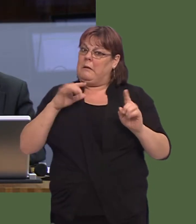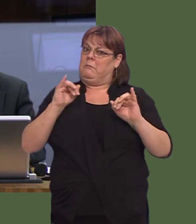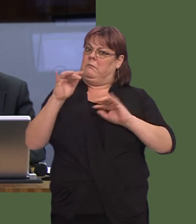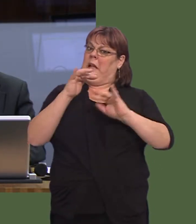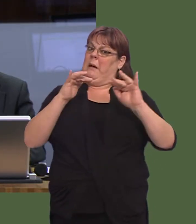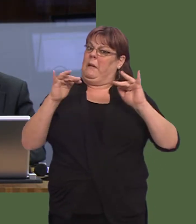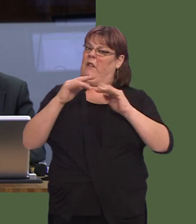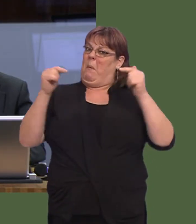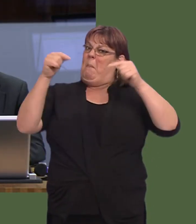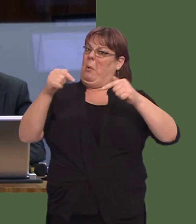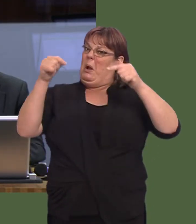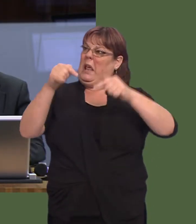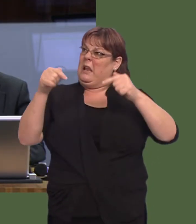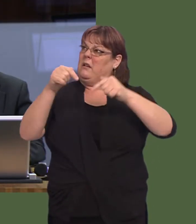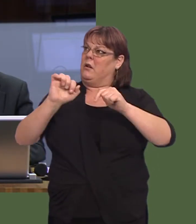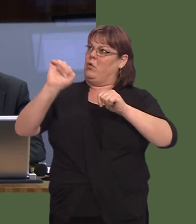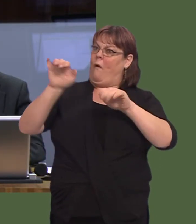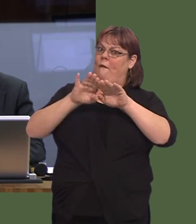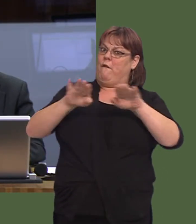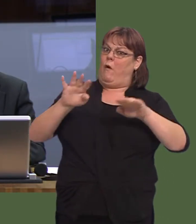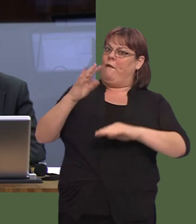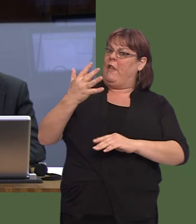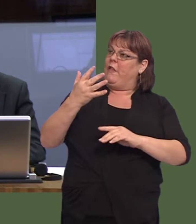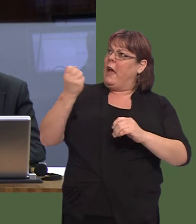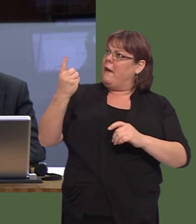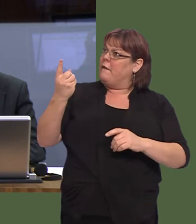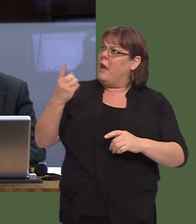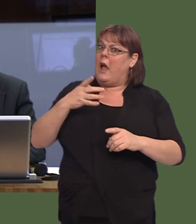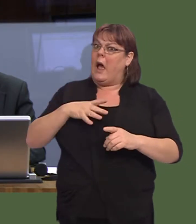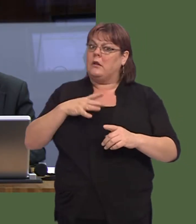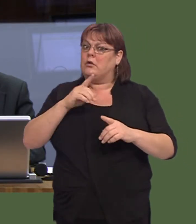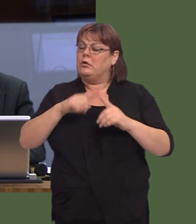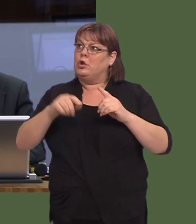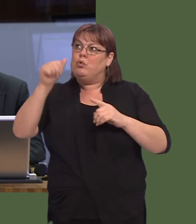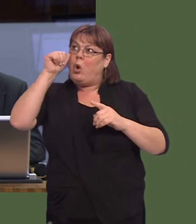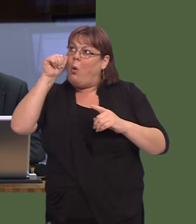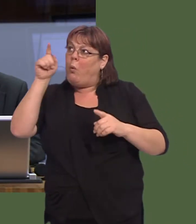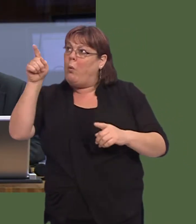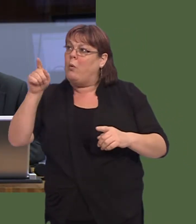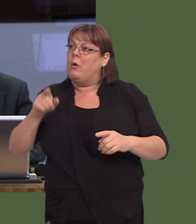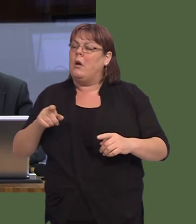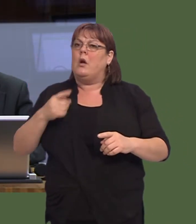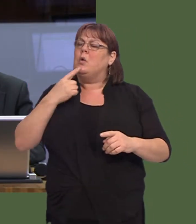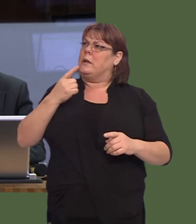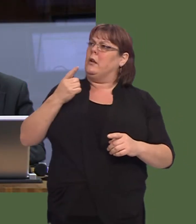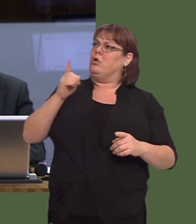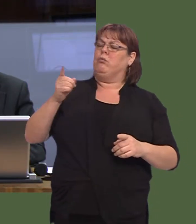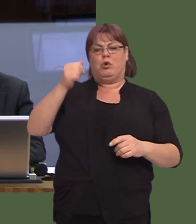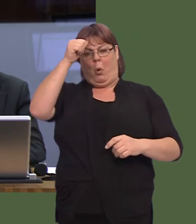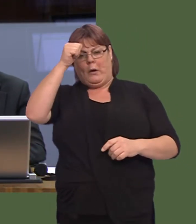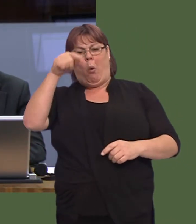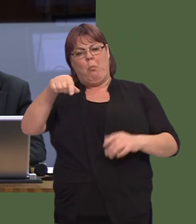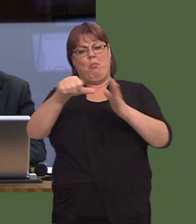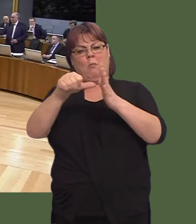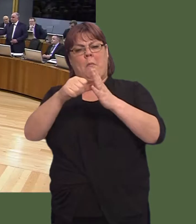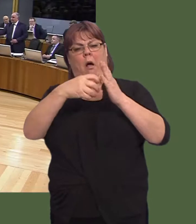atmosphere existed on the 5th floor, and that was brought to your attention, and you did say in this chamber that you did take action.